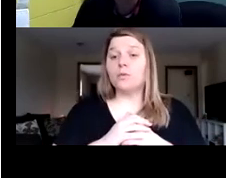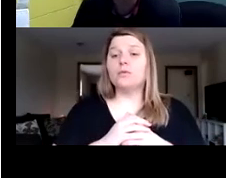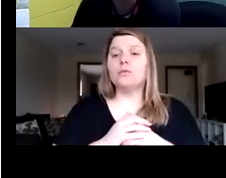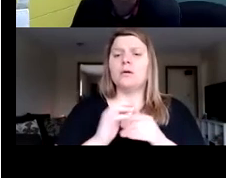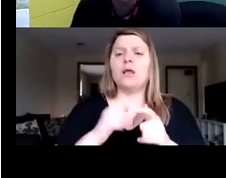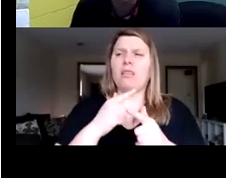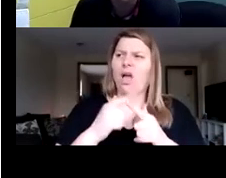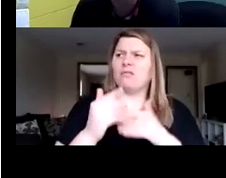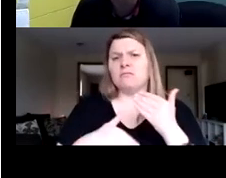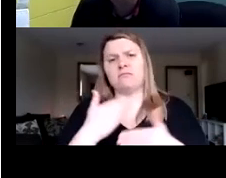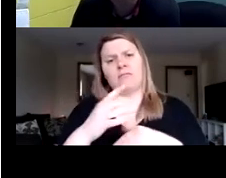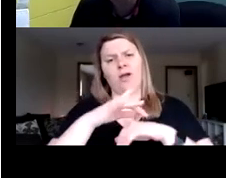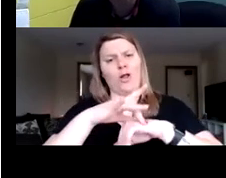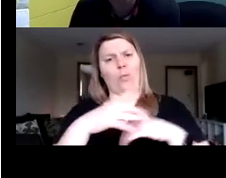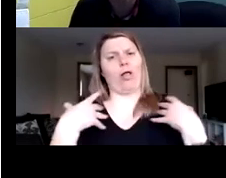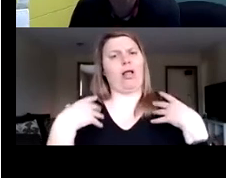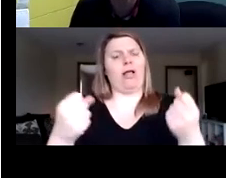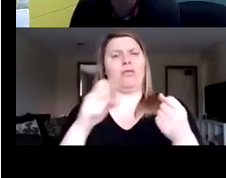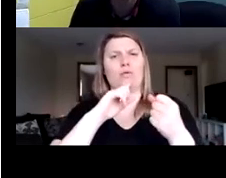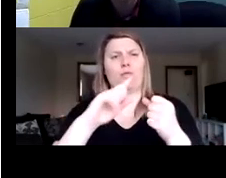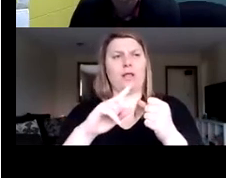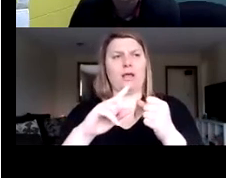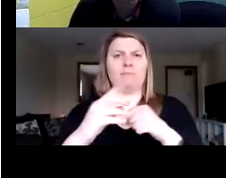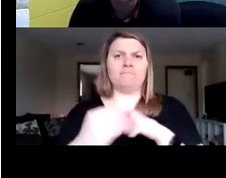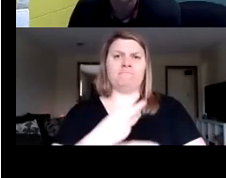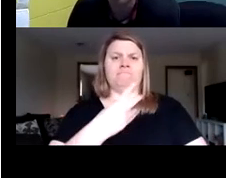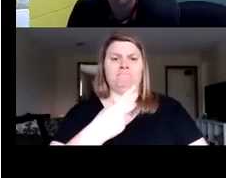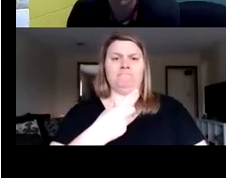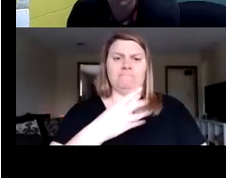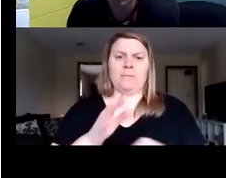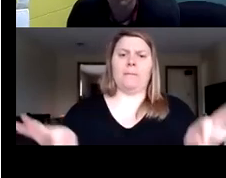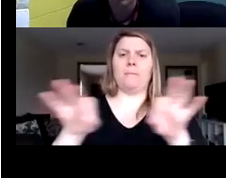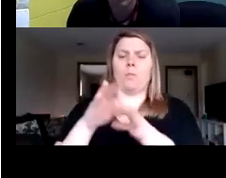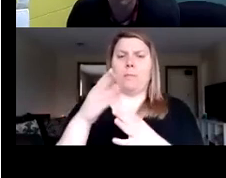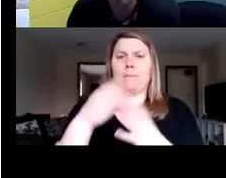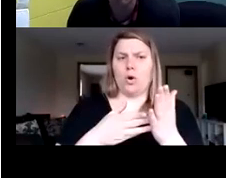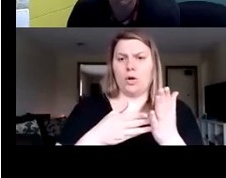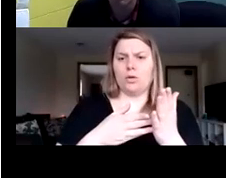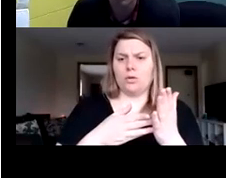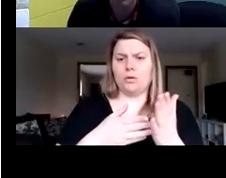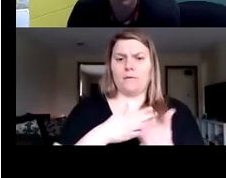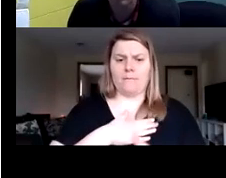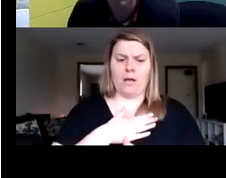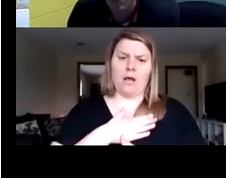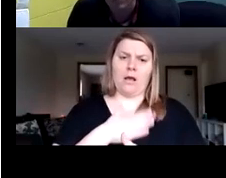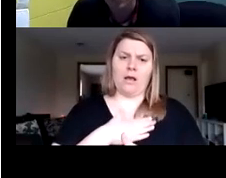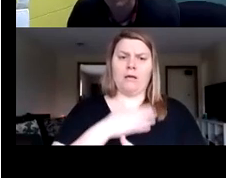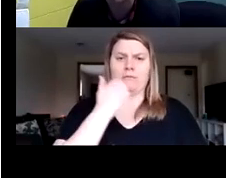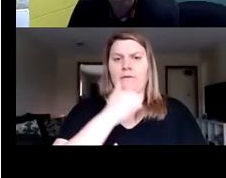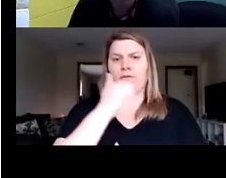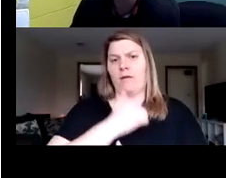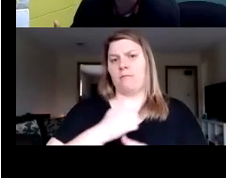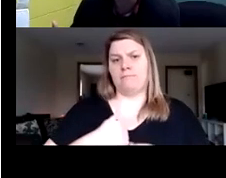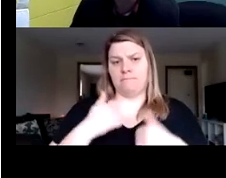how global health has kind of shaped and been an important part of my daily practice,